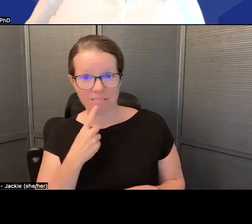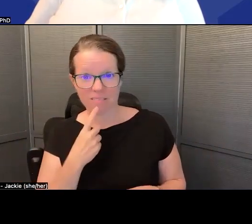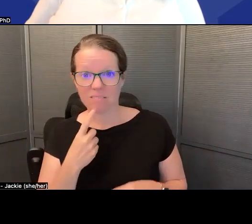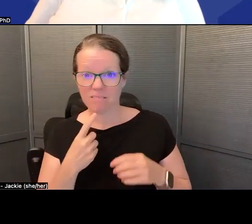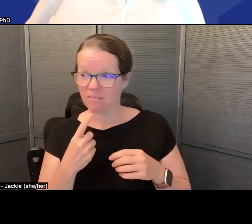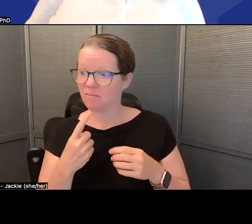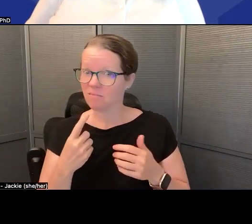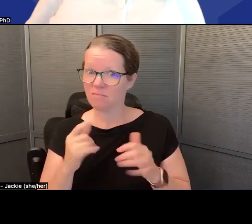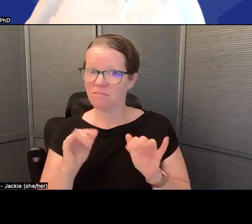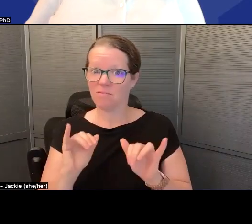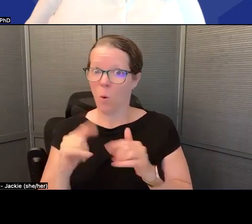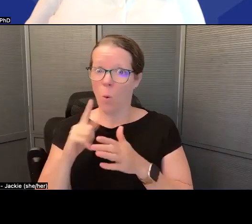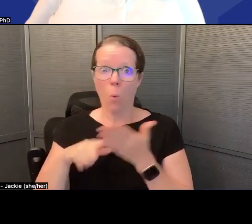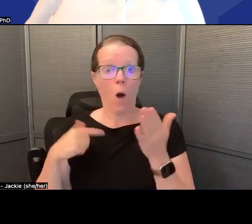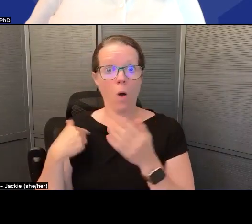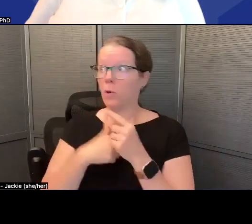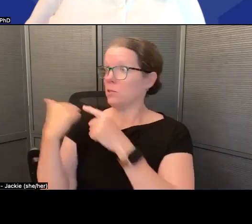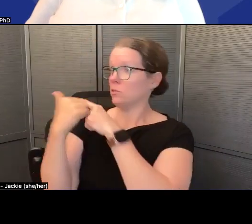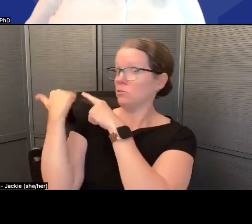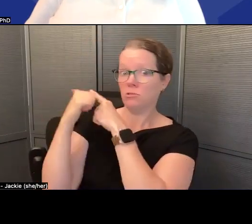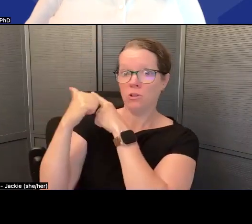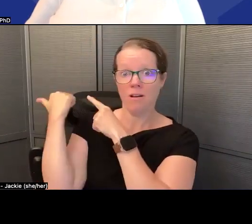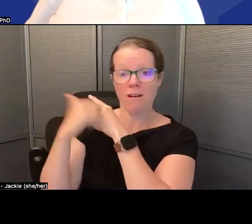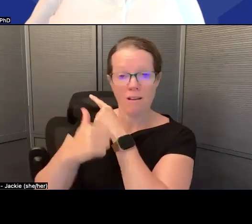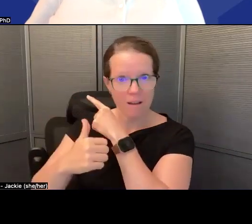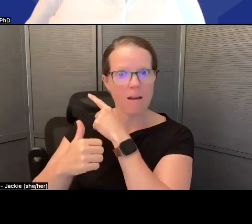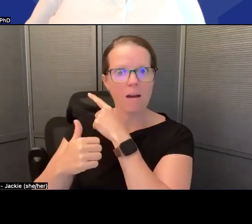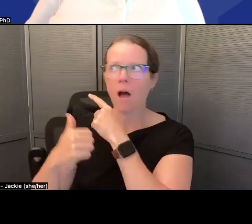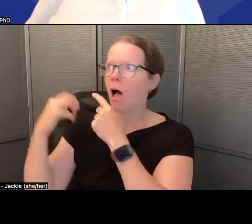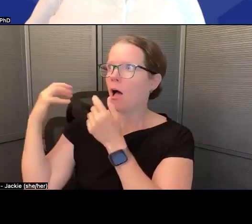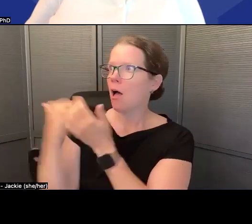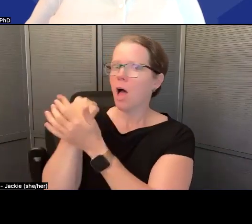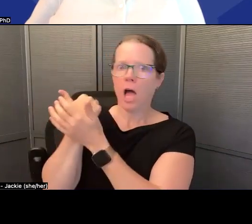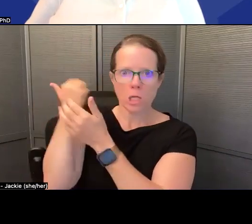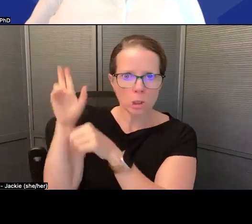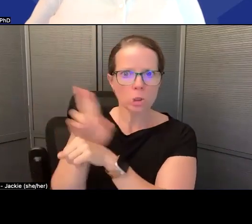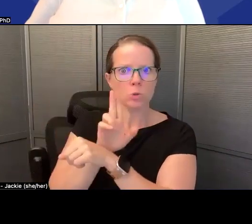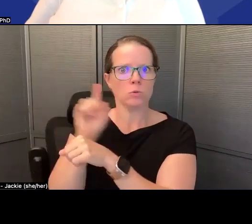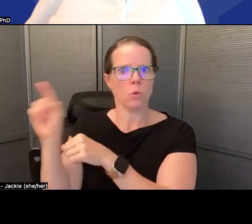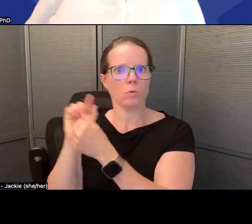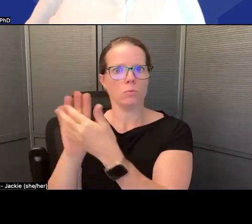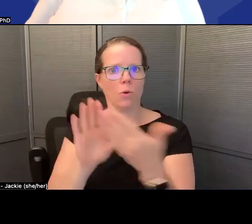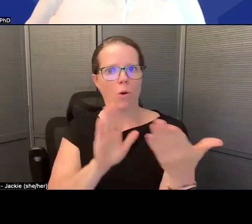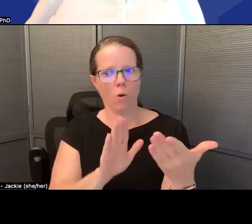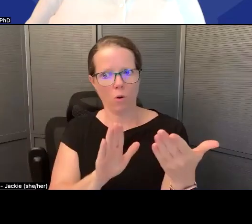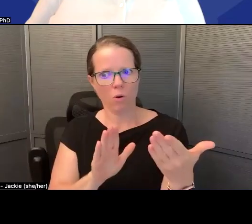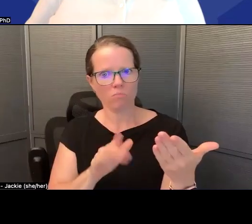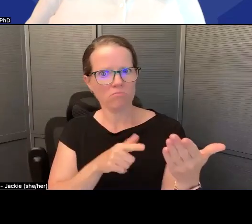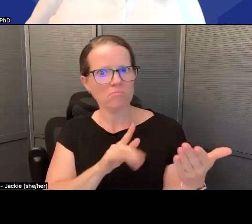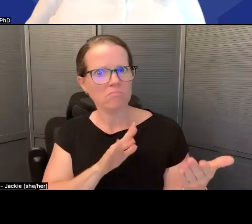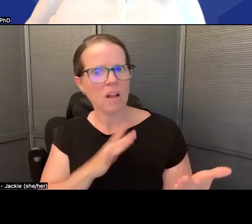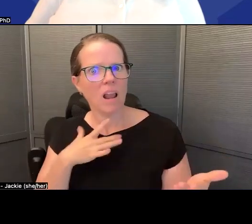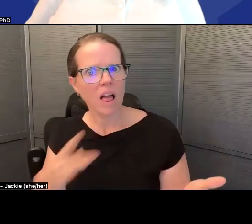approaches that they were trained in. They really appreciated them, and they began to focus